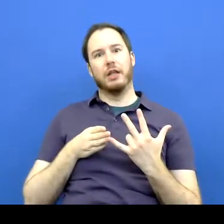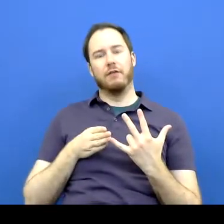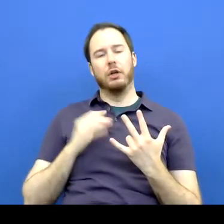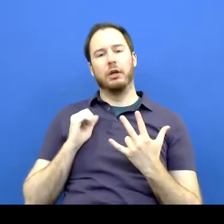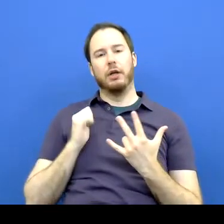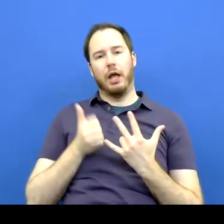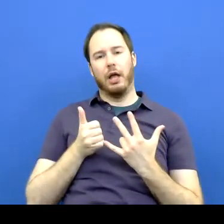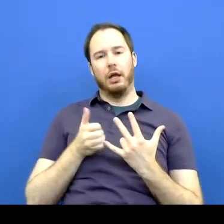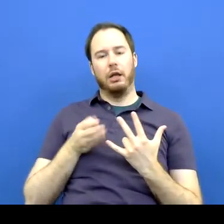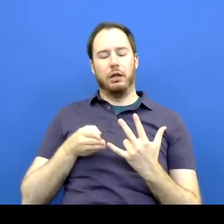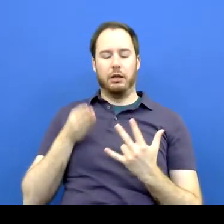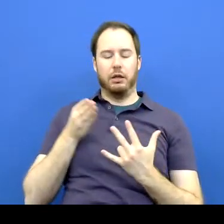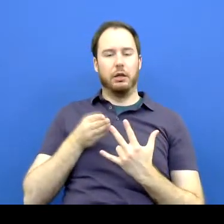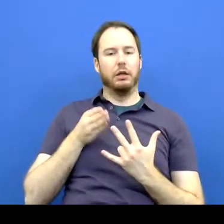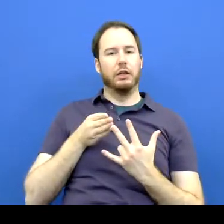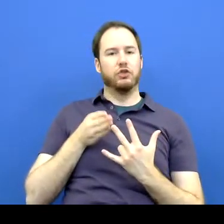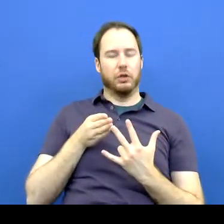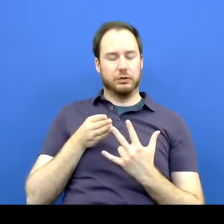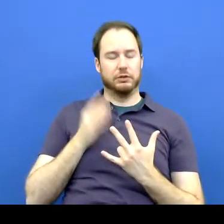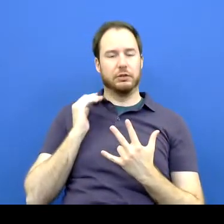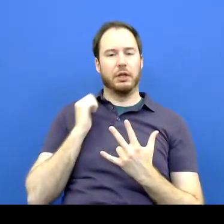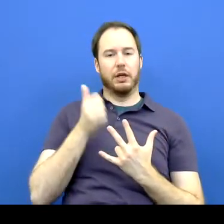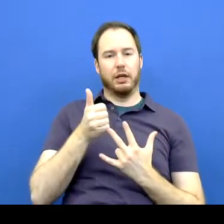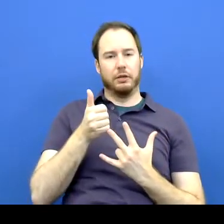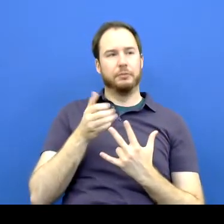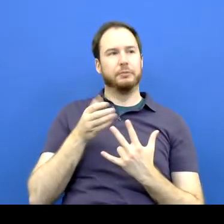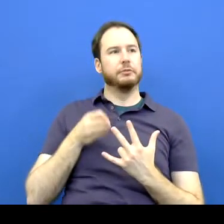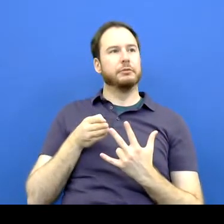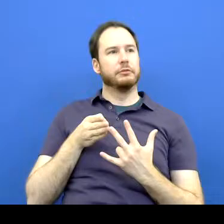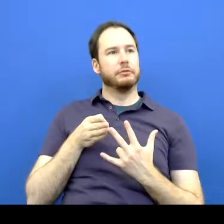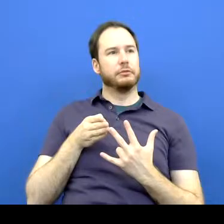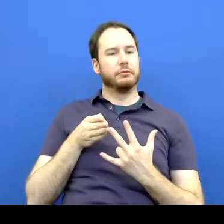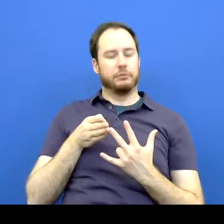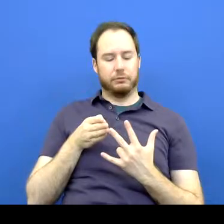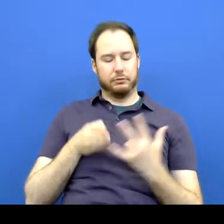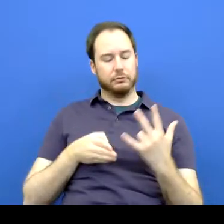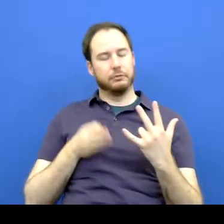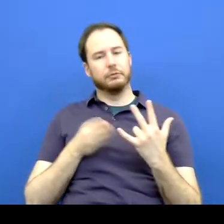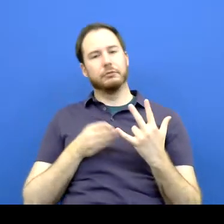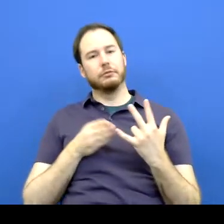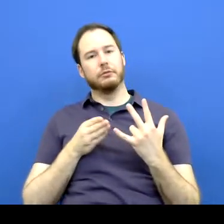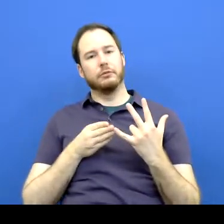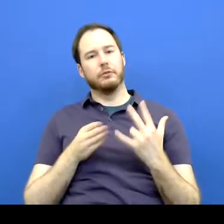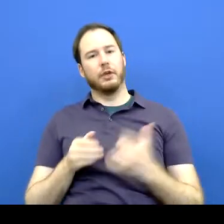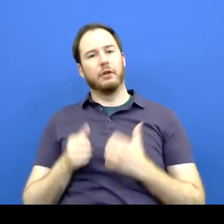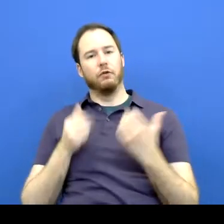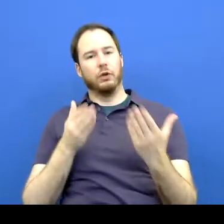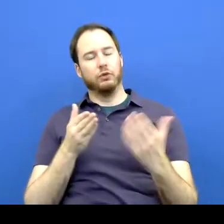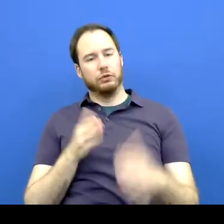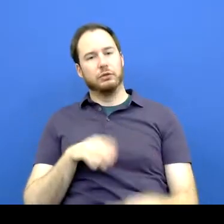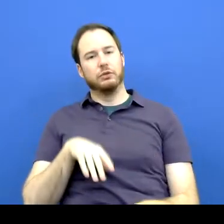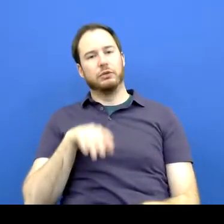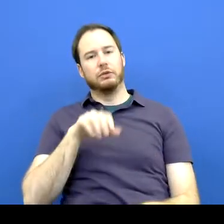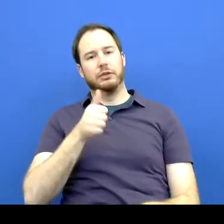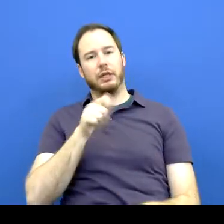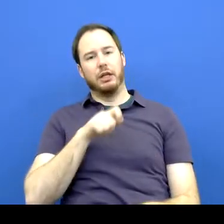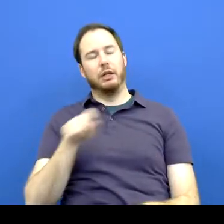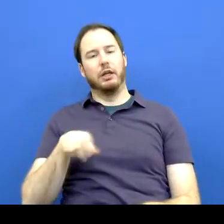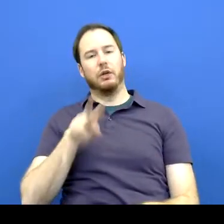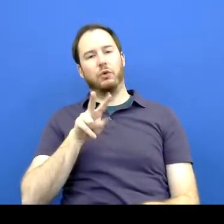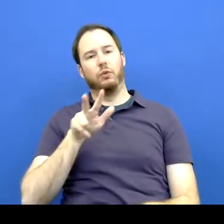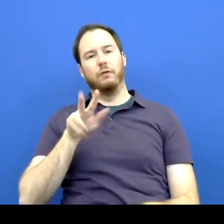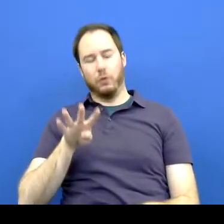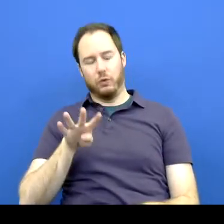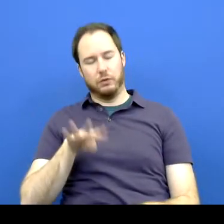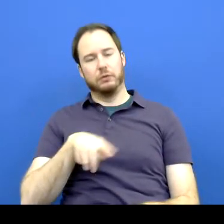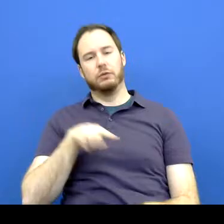Stafford, Aye. Supervisor Schultz. Aye. Mr. Supervisor and fellow board members, I have resolution